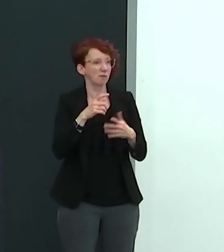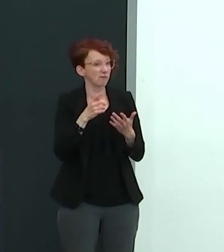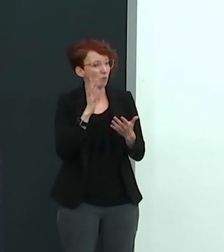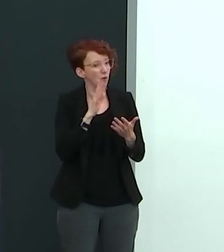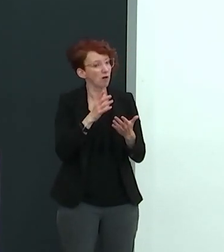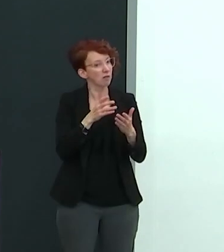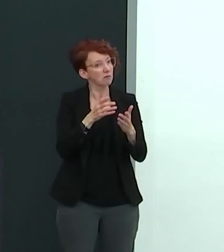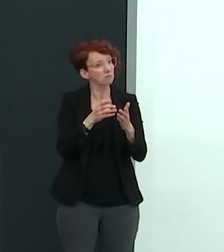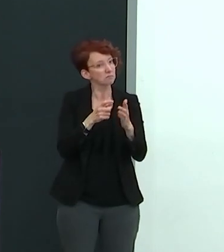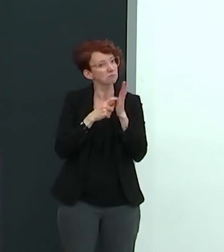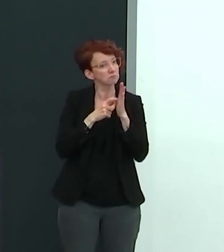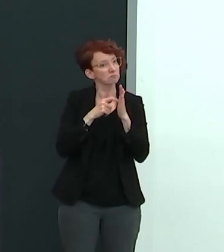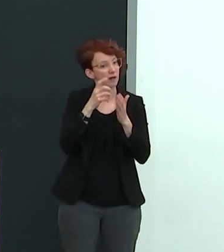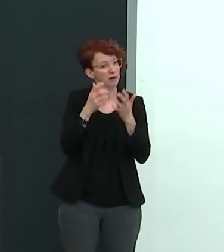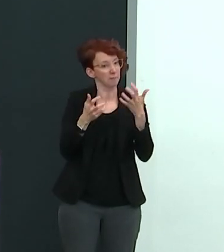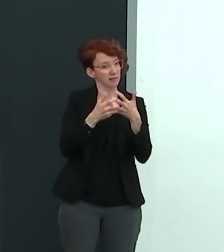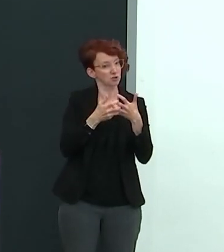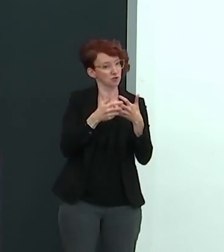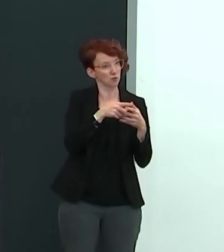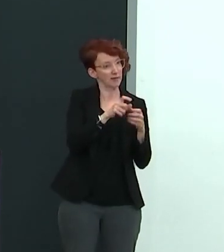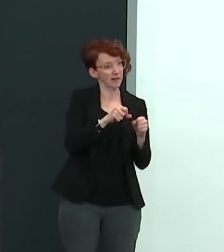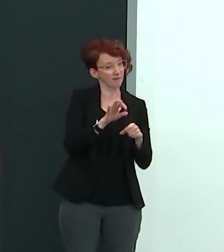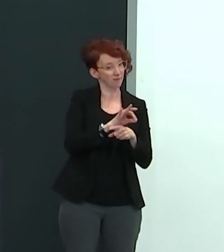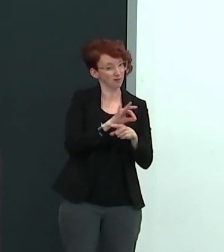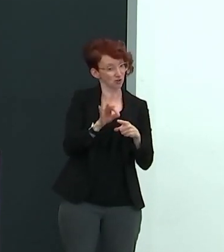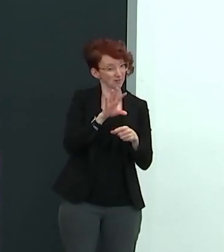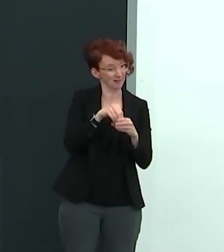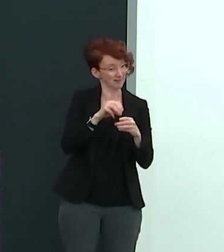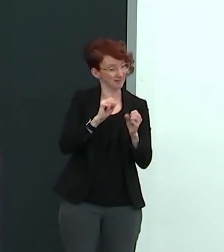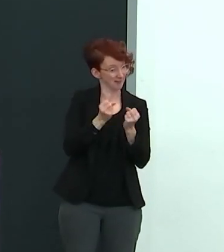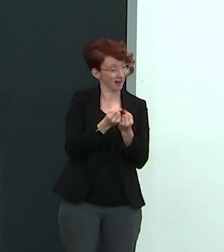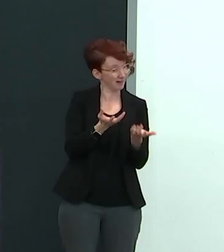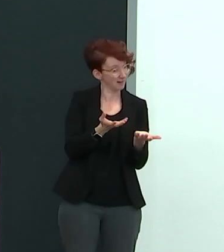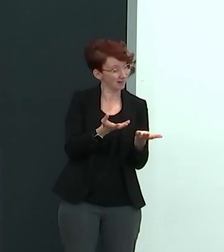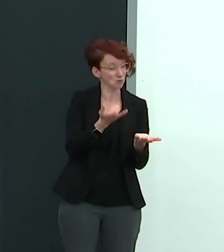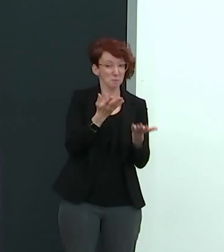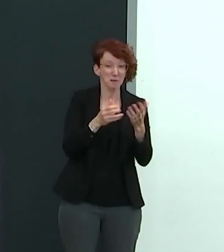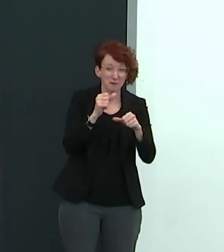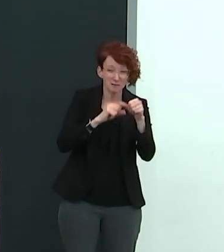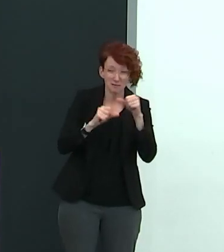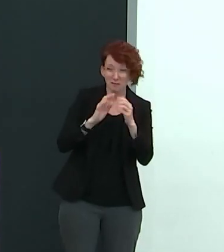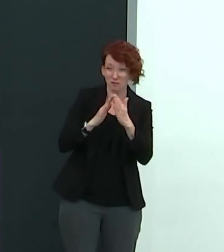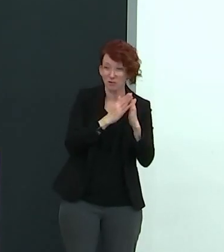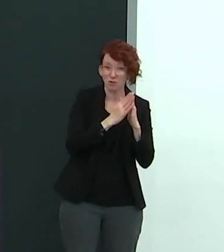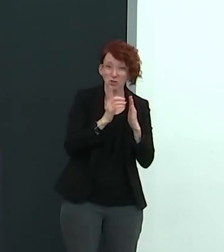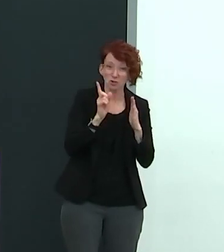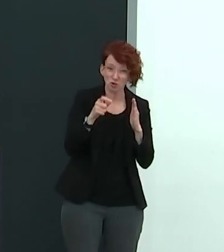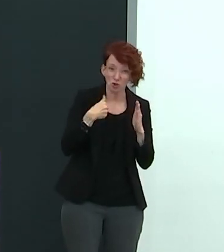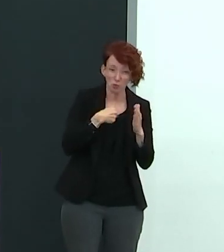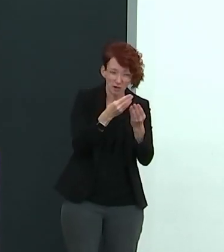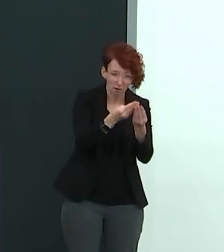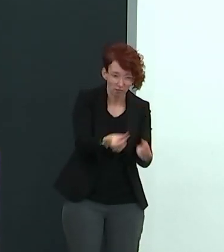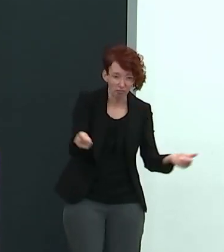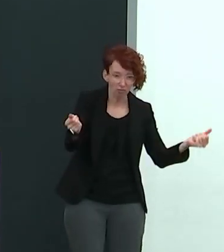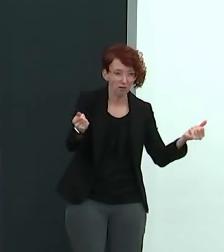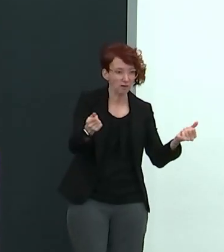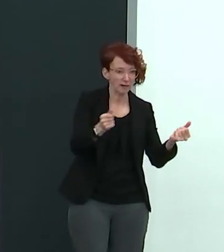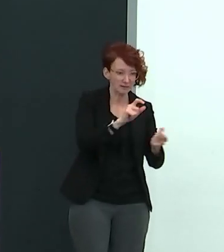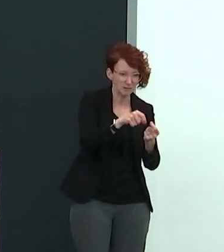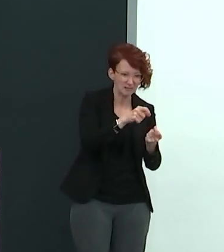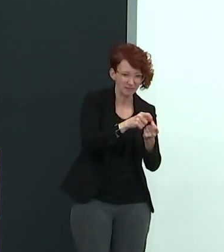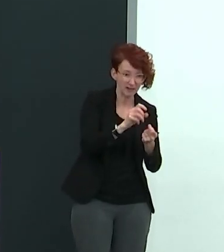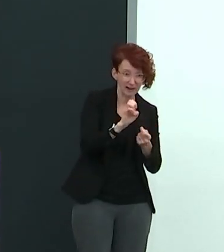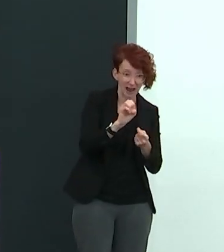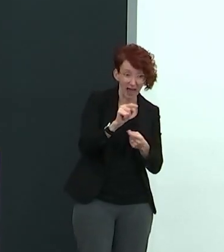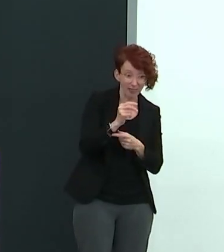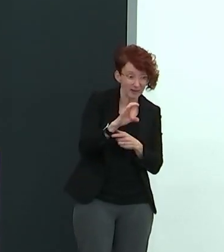function in our society. Should the scientific community seek to eliminate the existence of a specific ethnicity